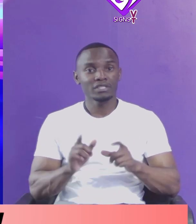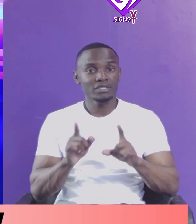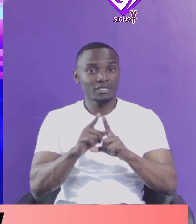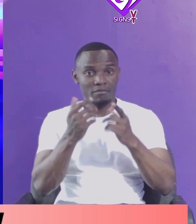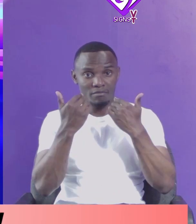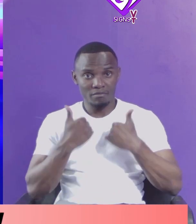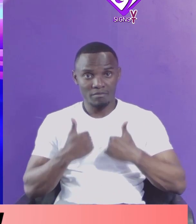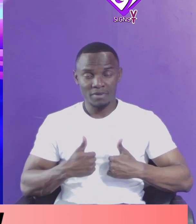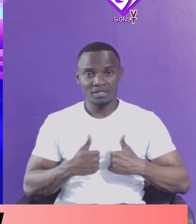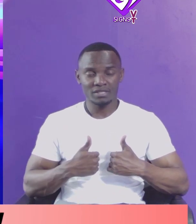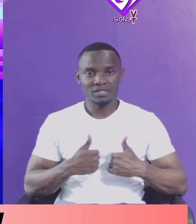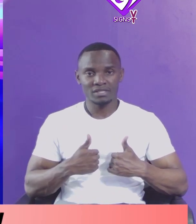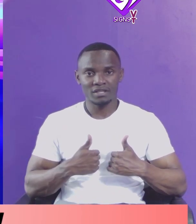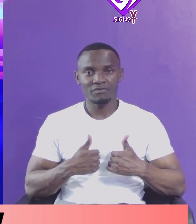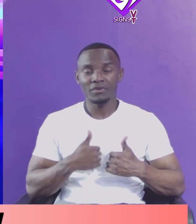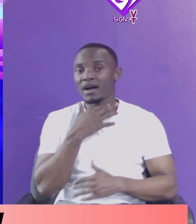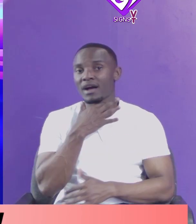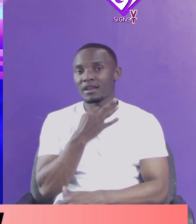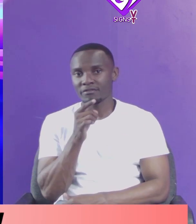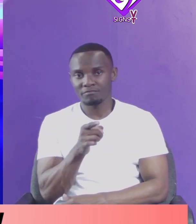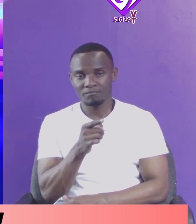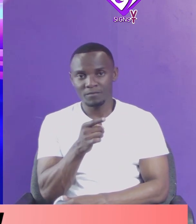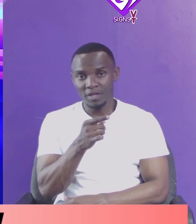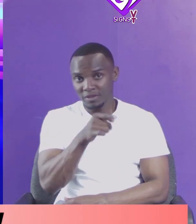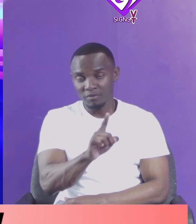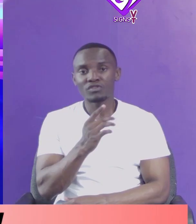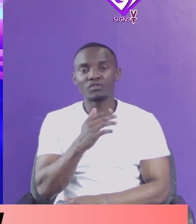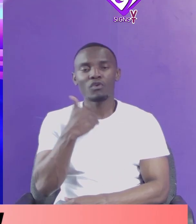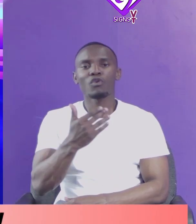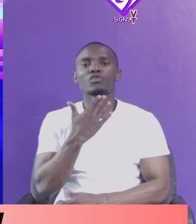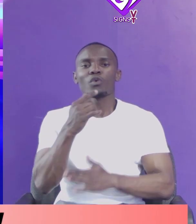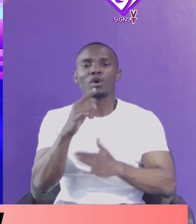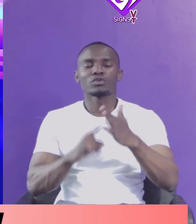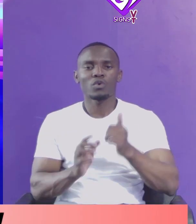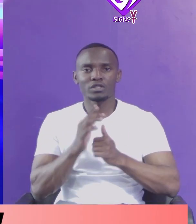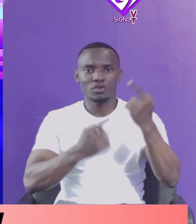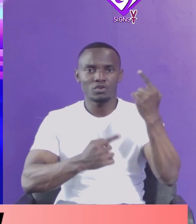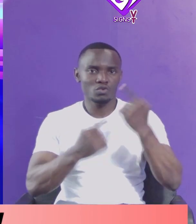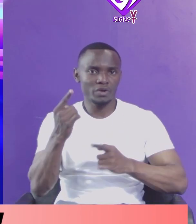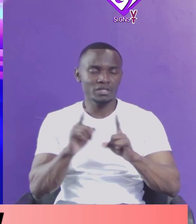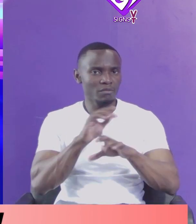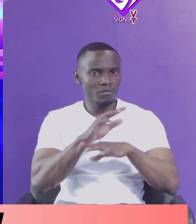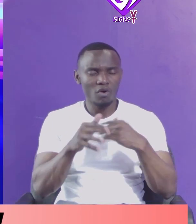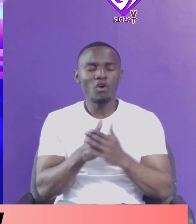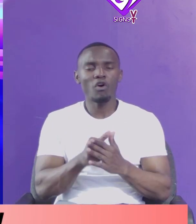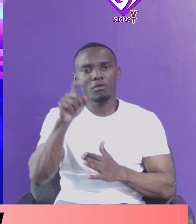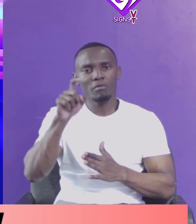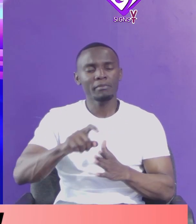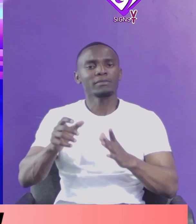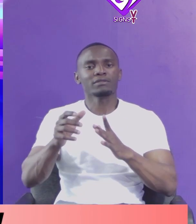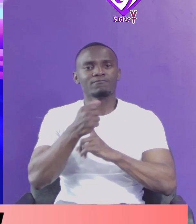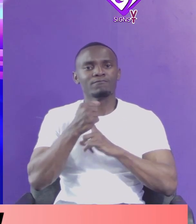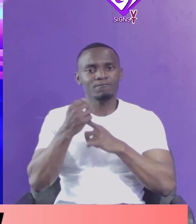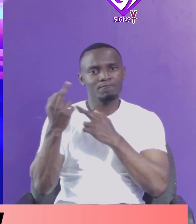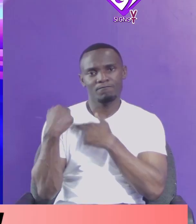Arsenal right now, they play with the mentality to win. And that means everyone is also playing their role. Right. So, and that is